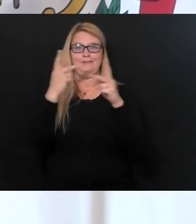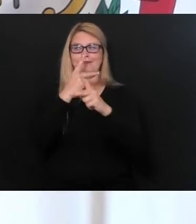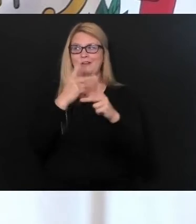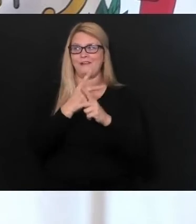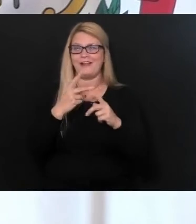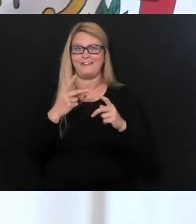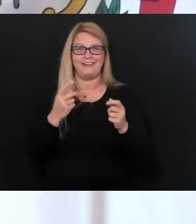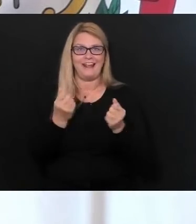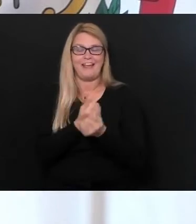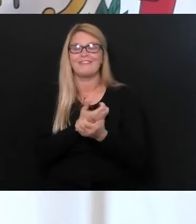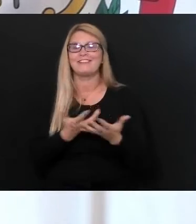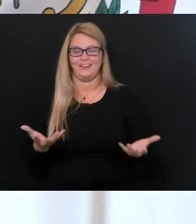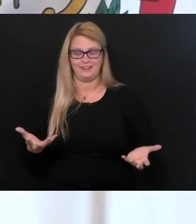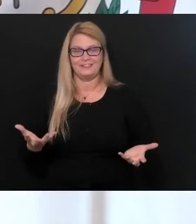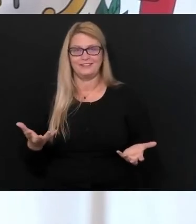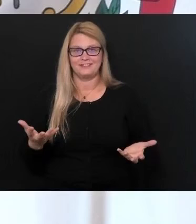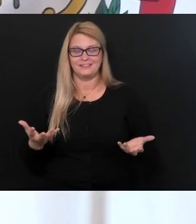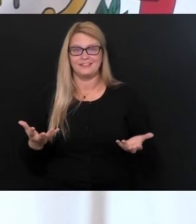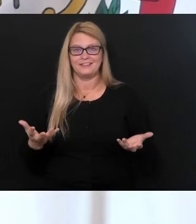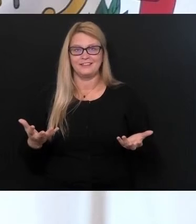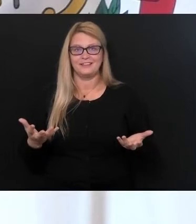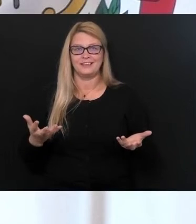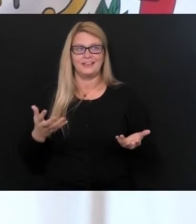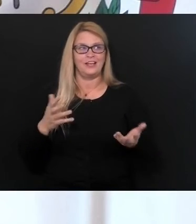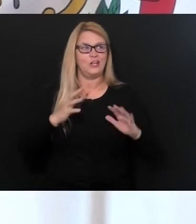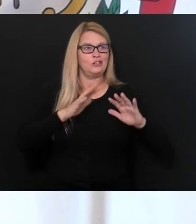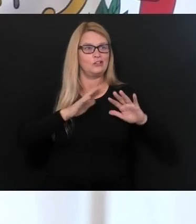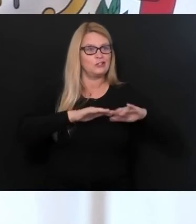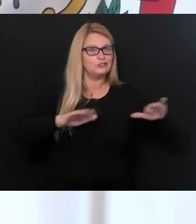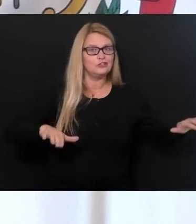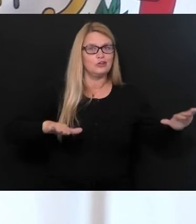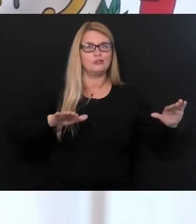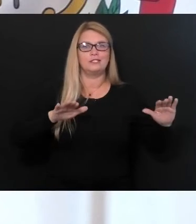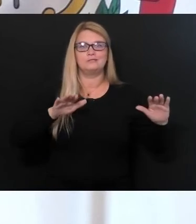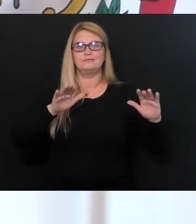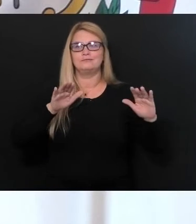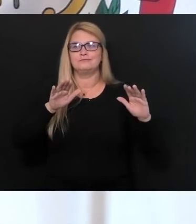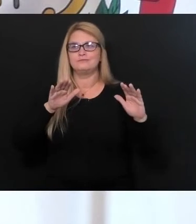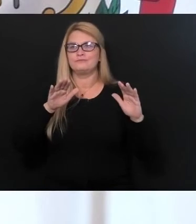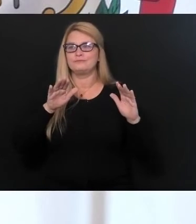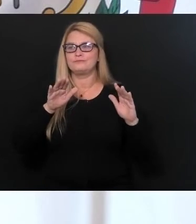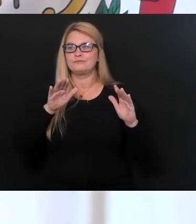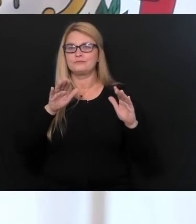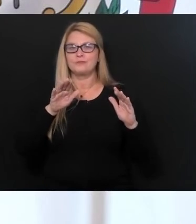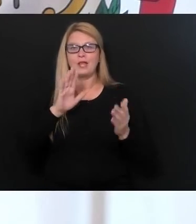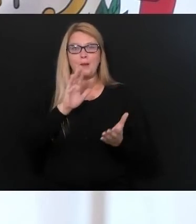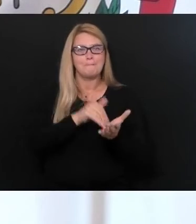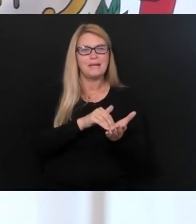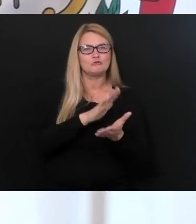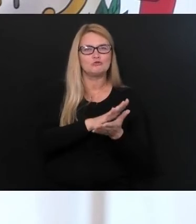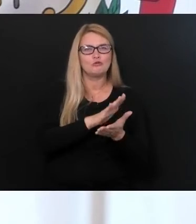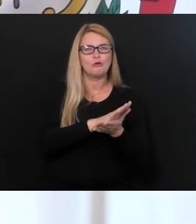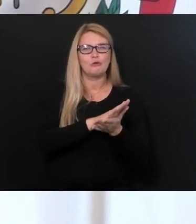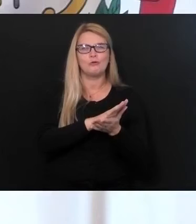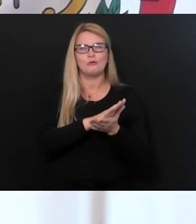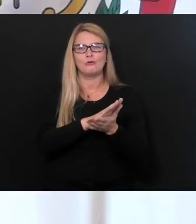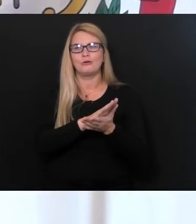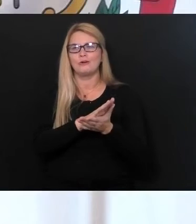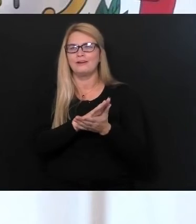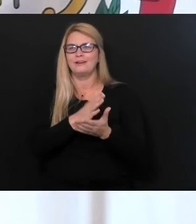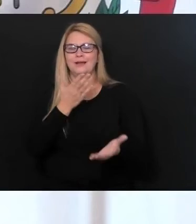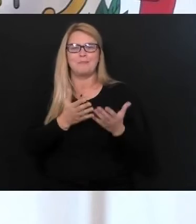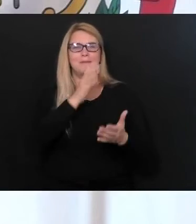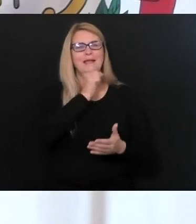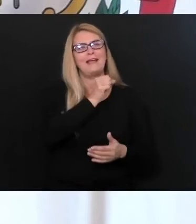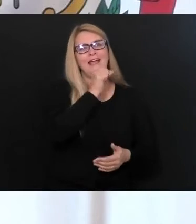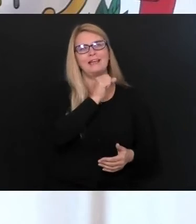at from the standpoint of our kids that are middle school kids, maybe from the